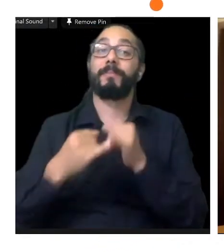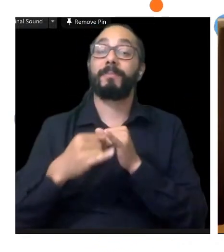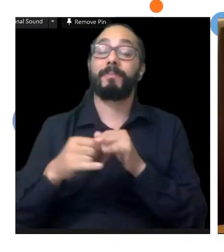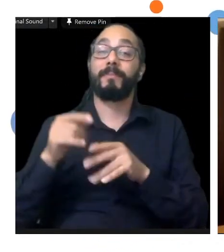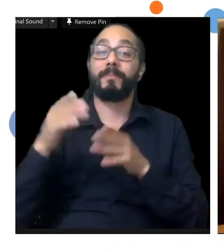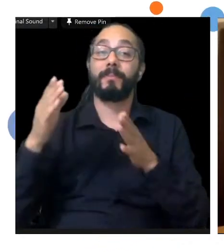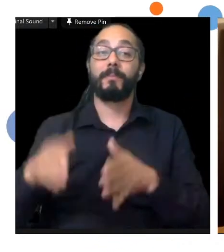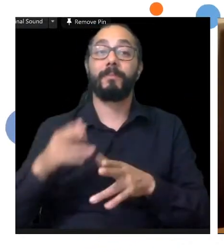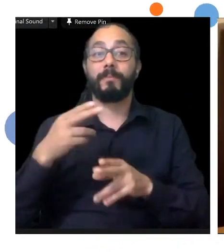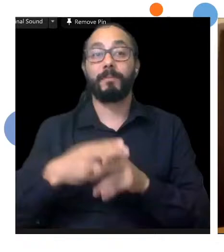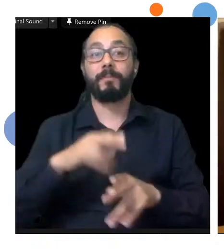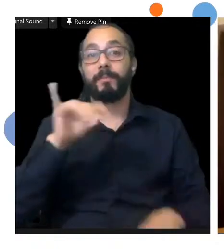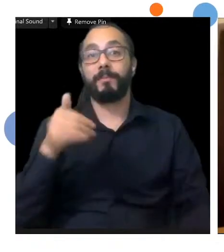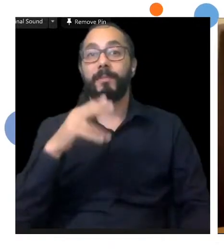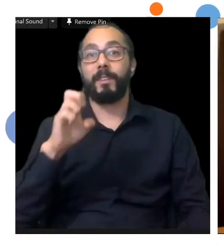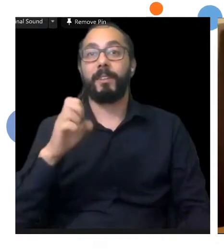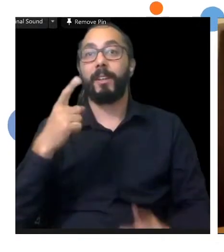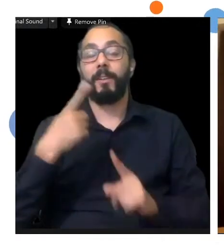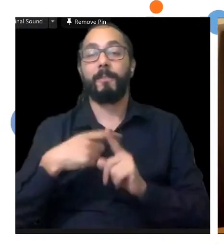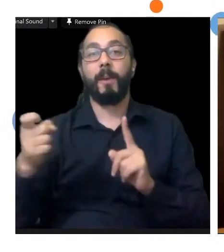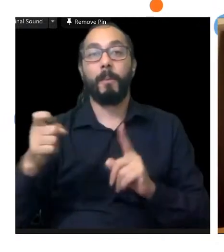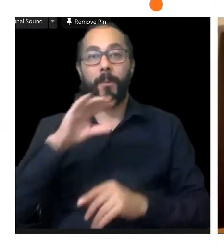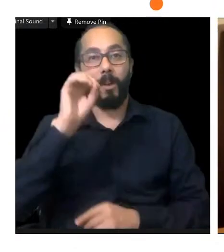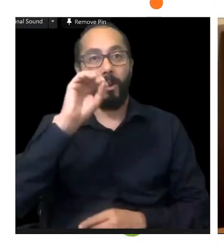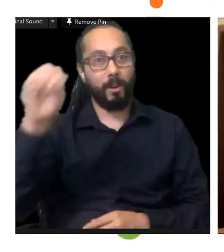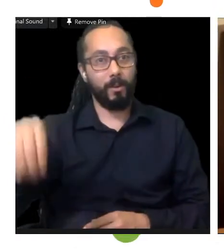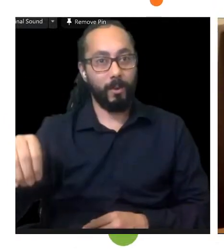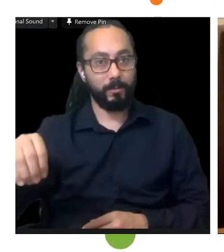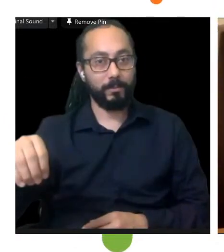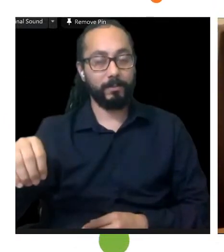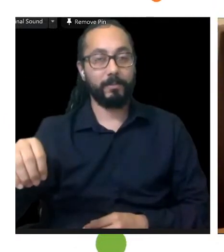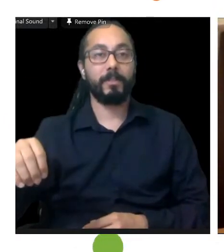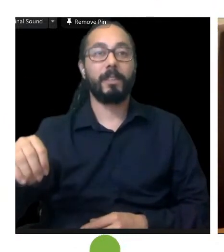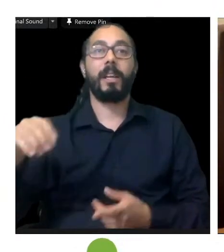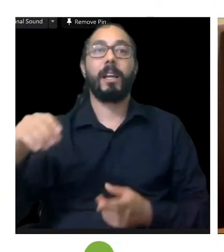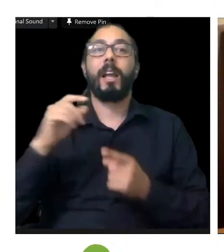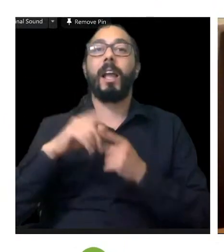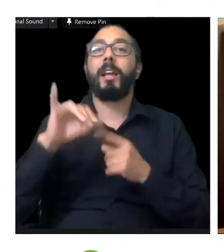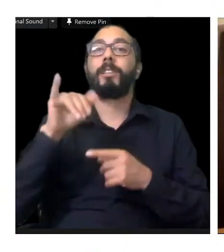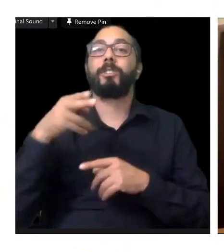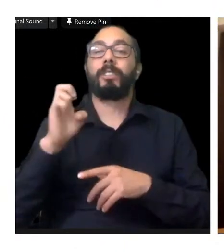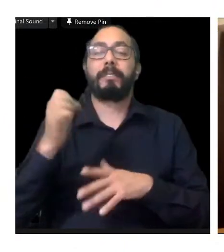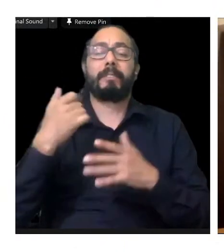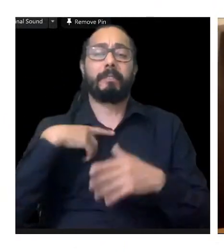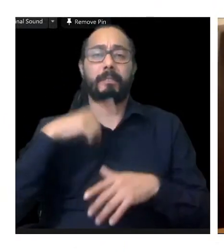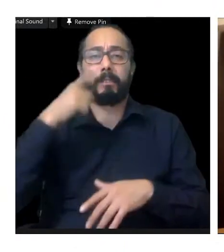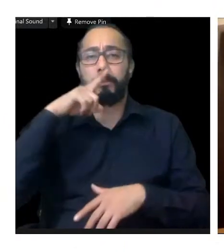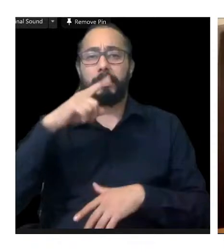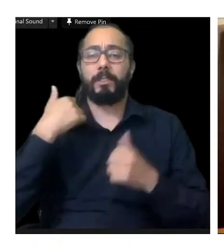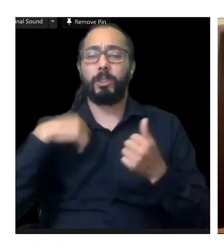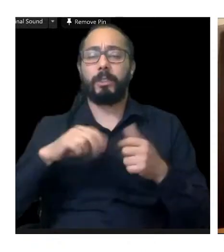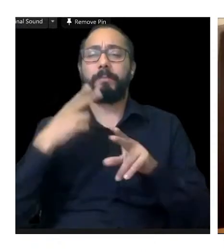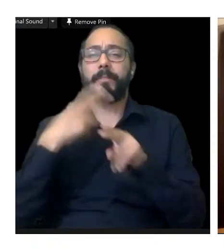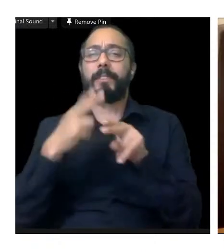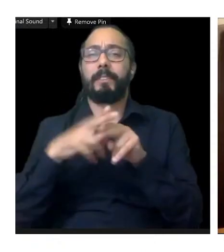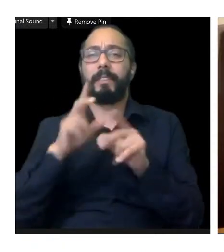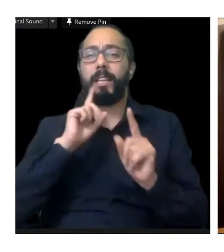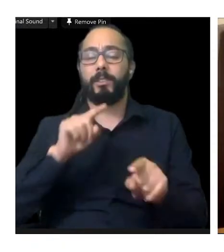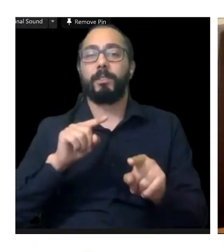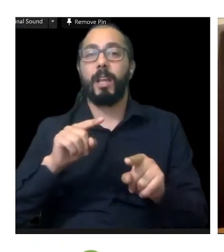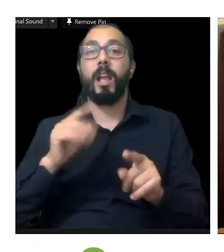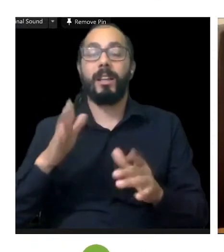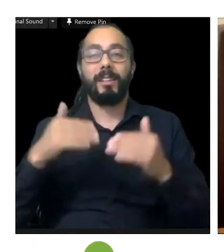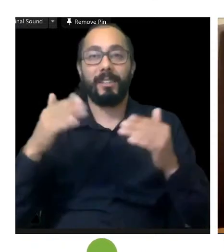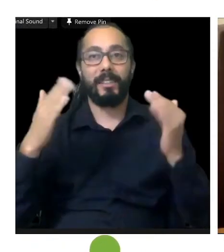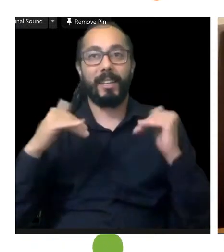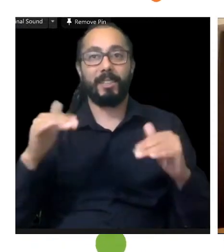our nation's capital, and I'm going to get you again, Jane, to try and squish in two quick answers so we can jump into the question portion